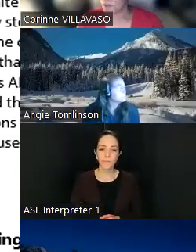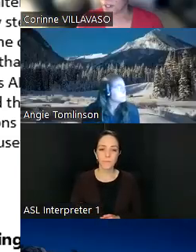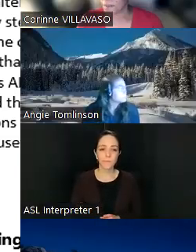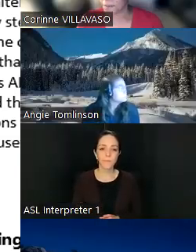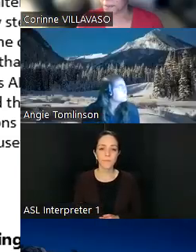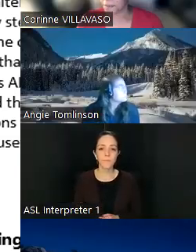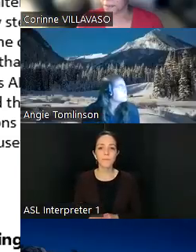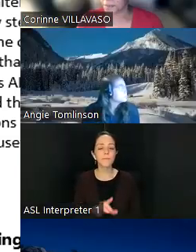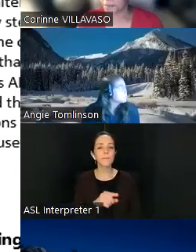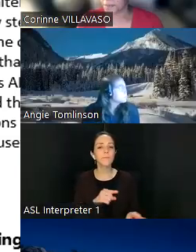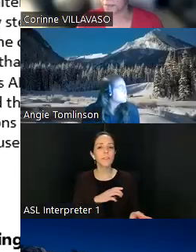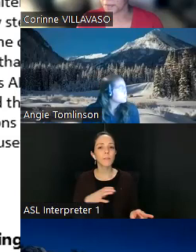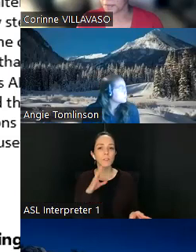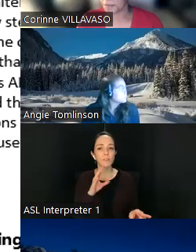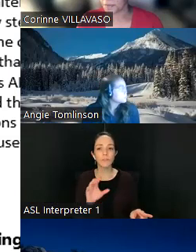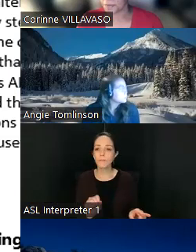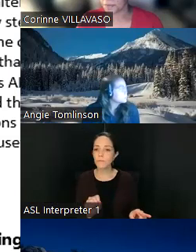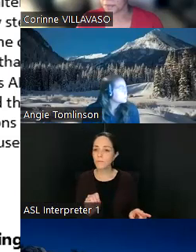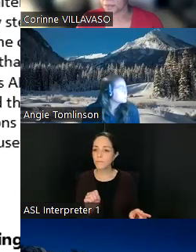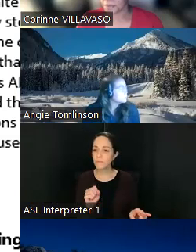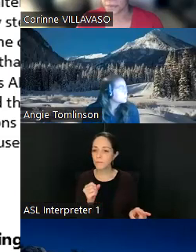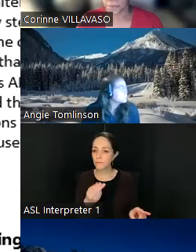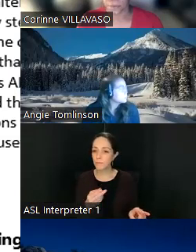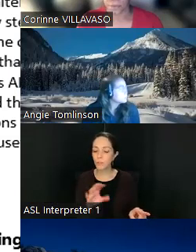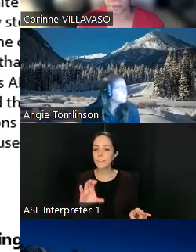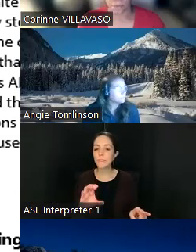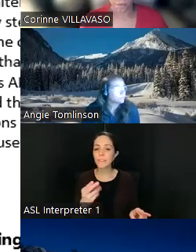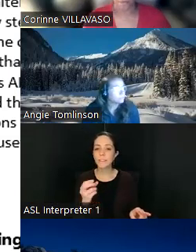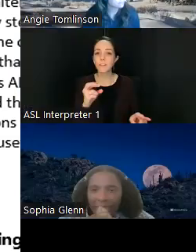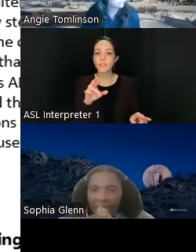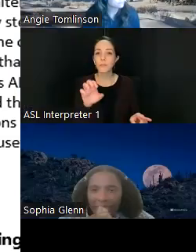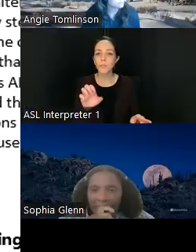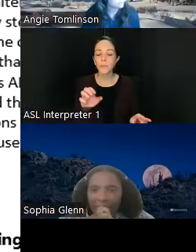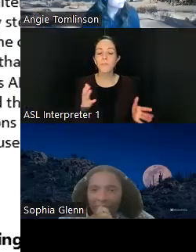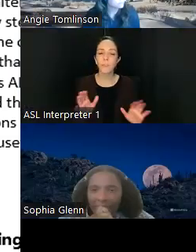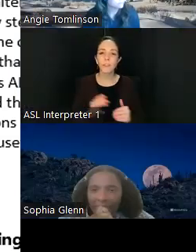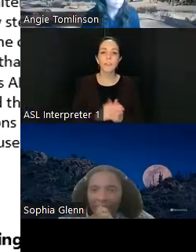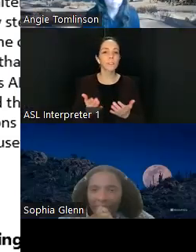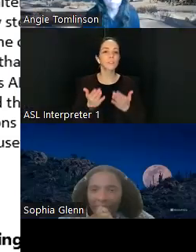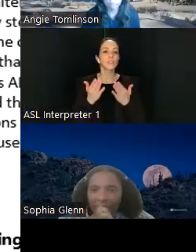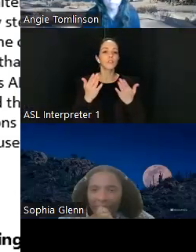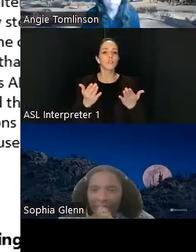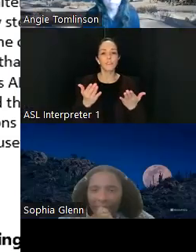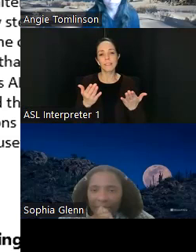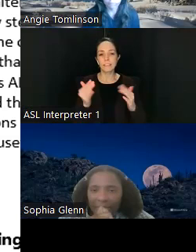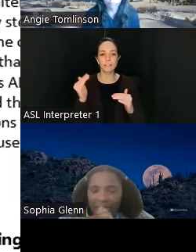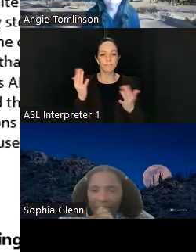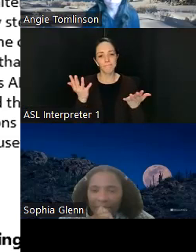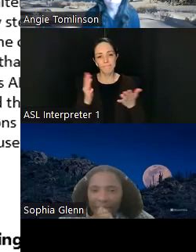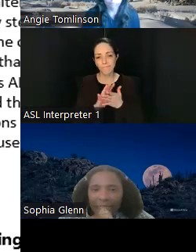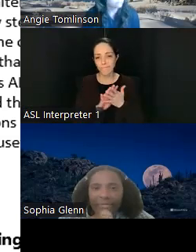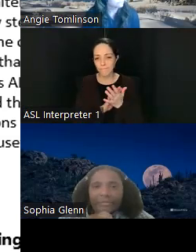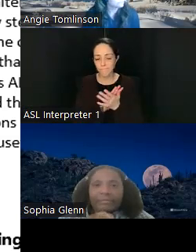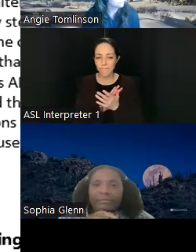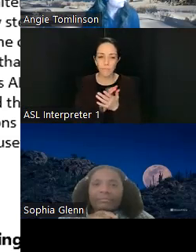Commissioner Cherie. What if there was a happy medium in the